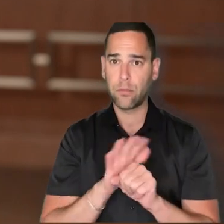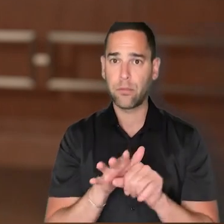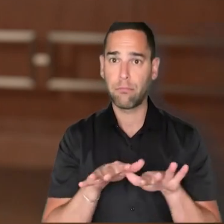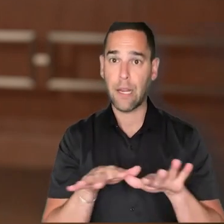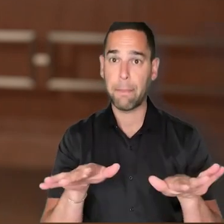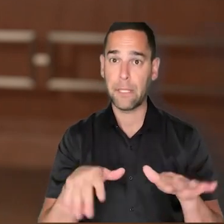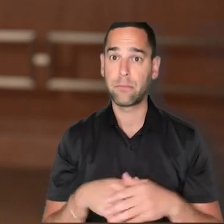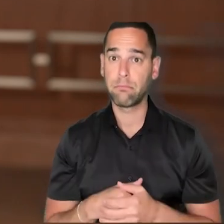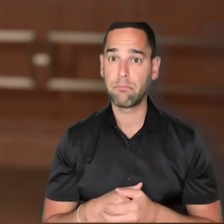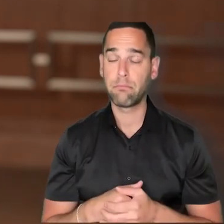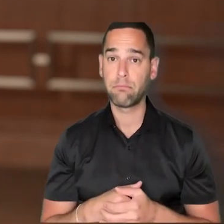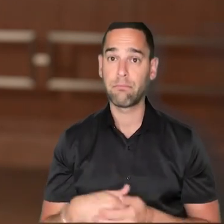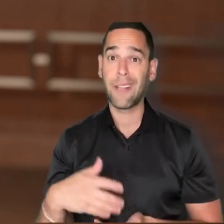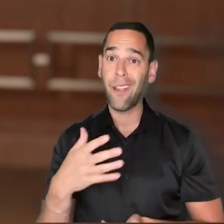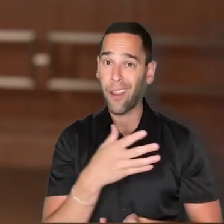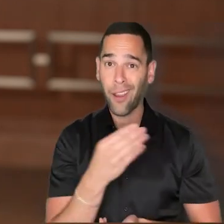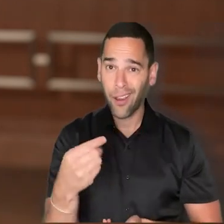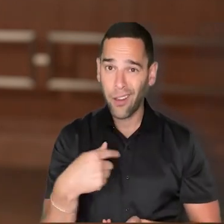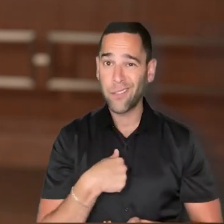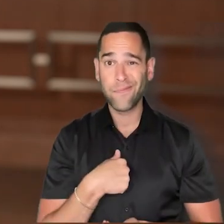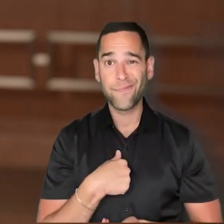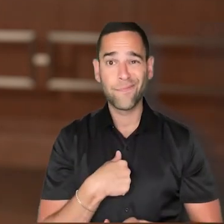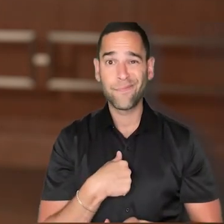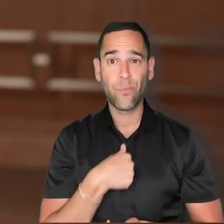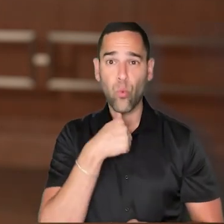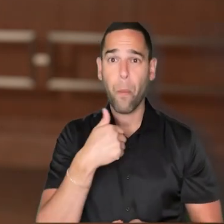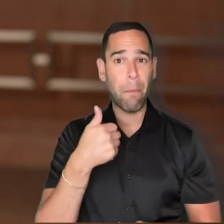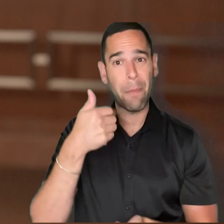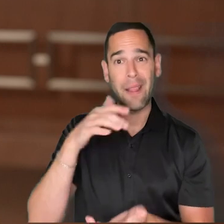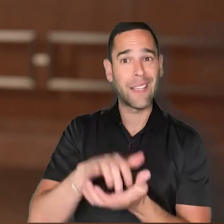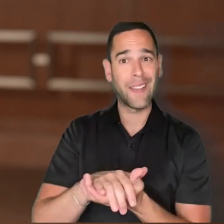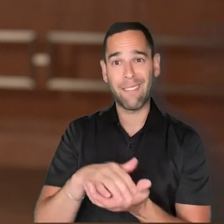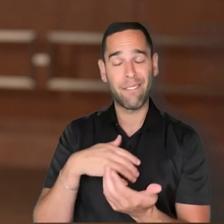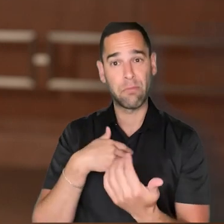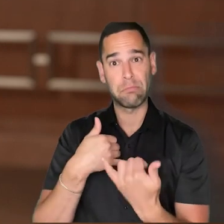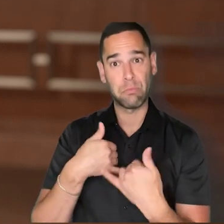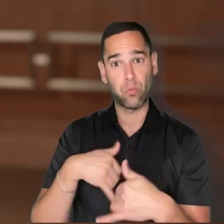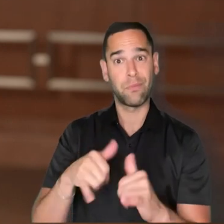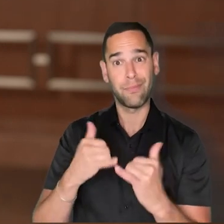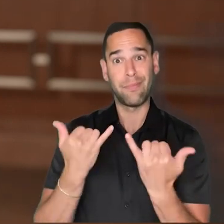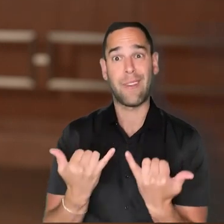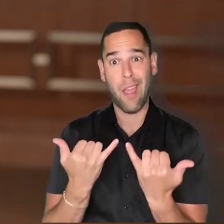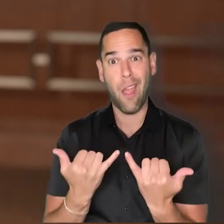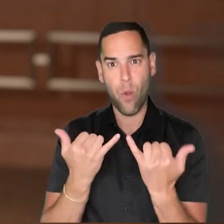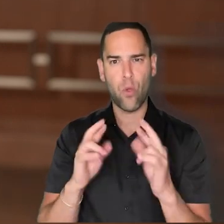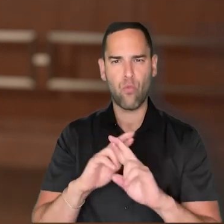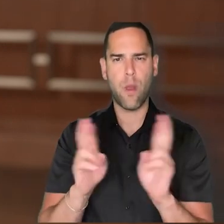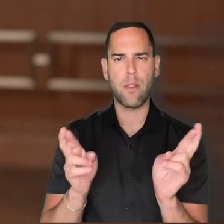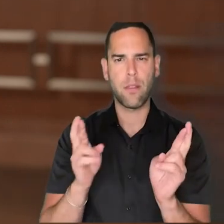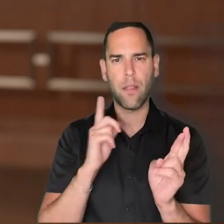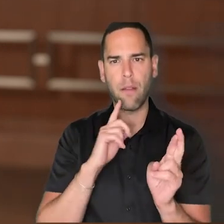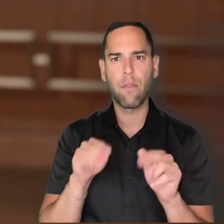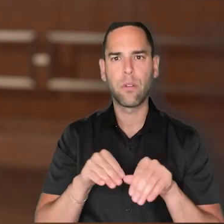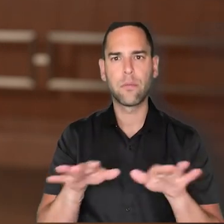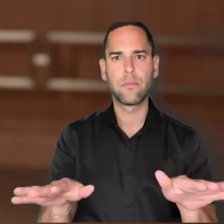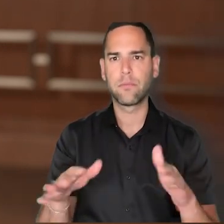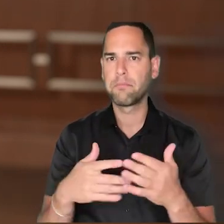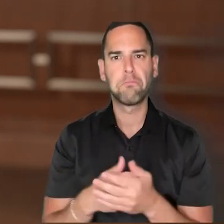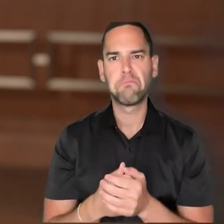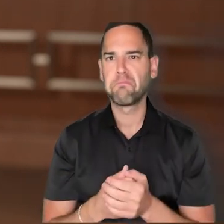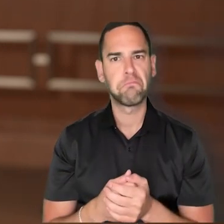for this pandemic, nor do I believe that we've necessarily learned what we've need to learn skipping